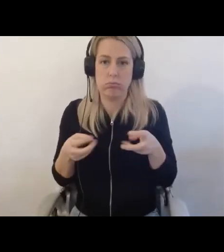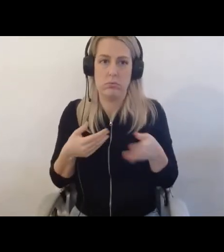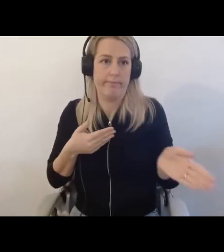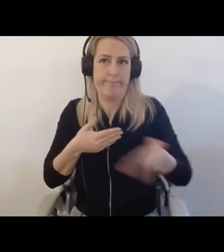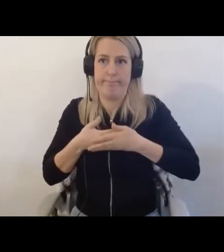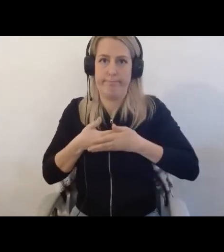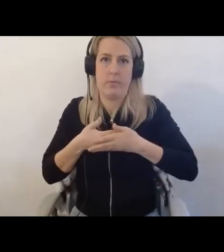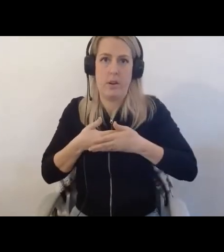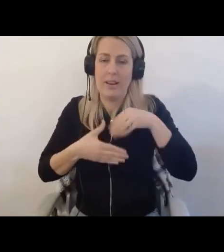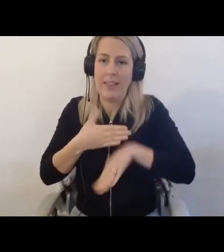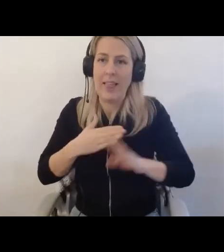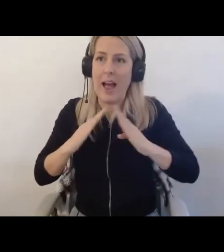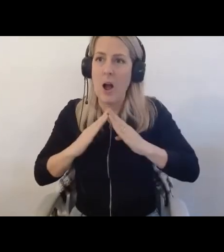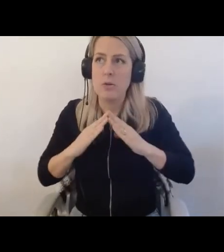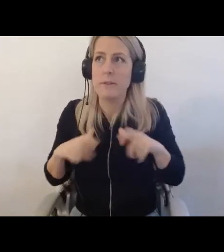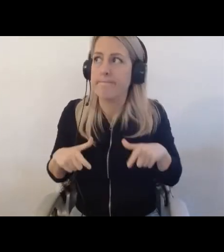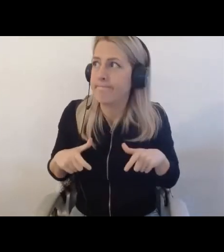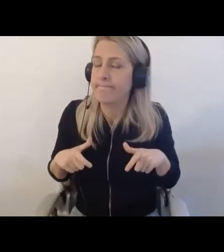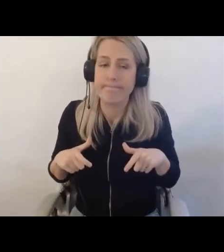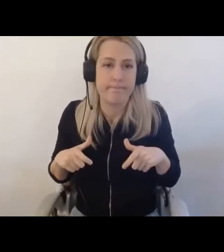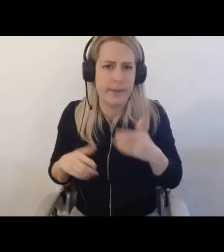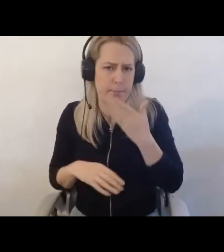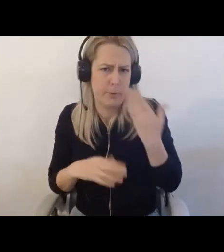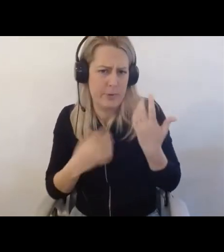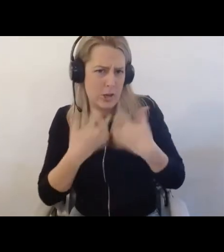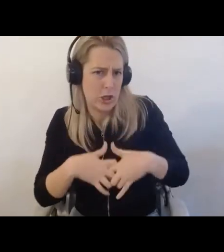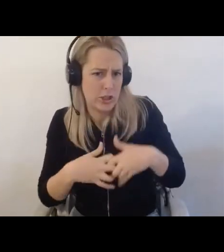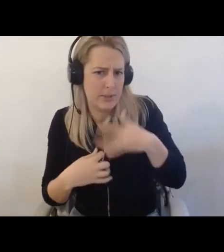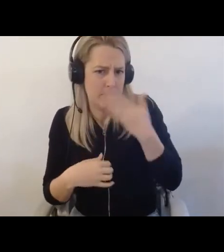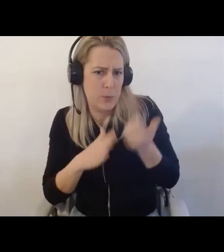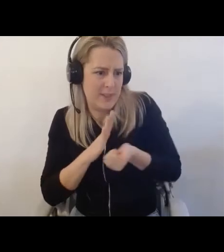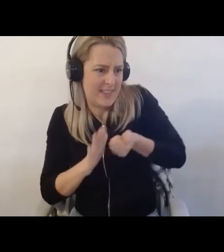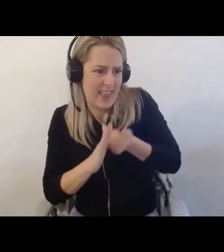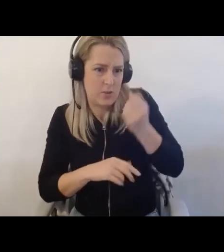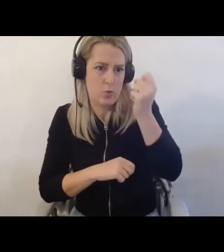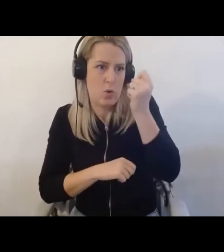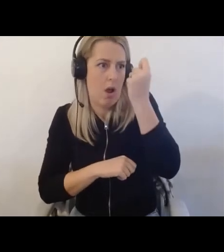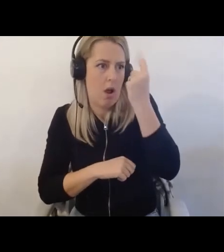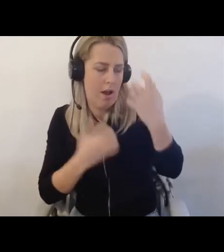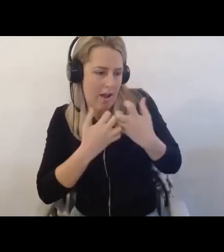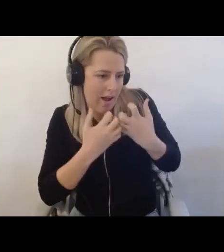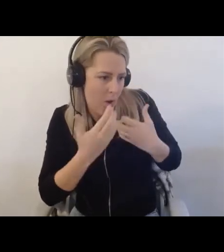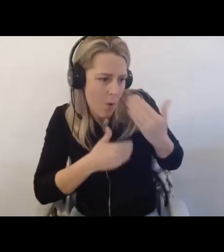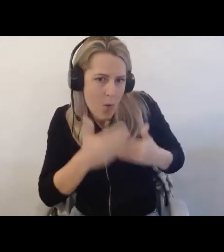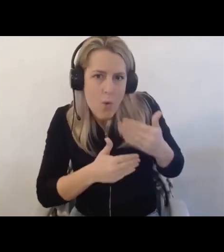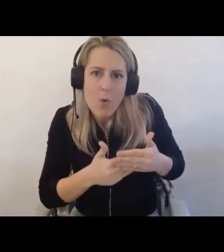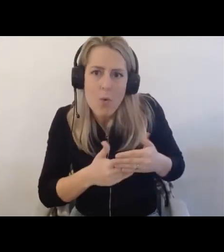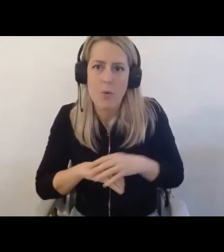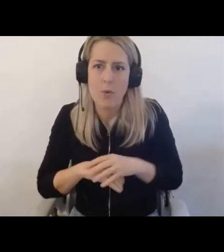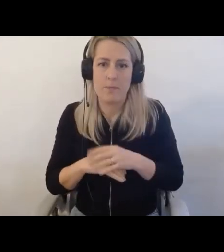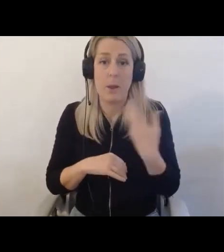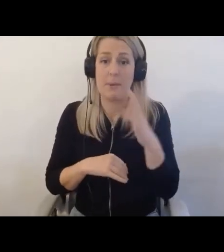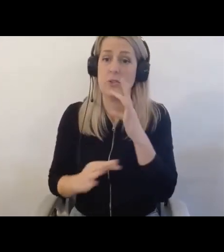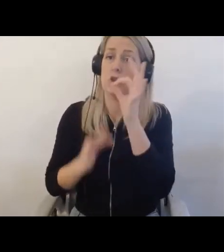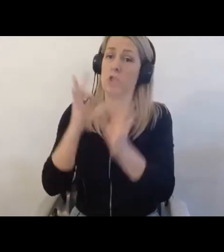skills they need at home. Another survey on COVID-19 conducted by the